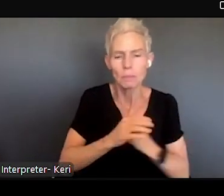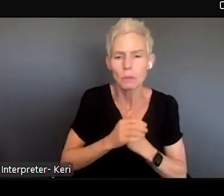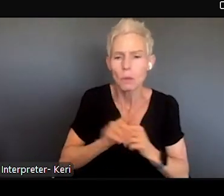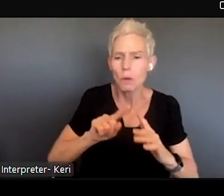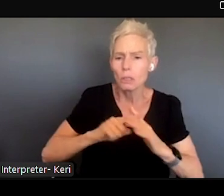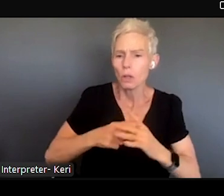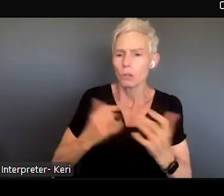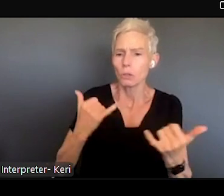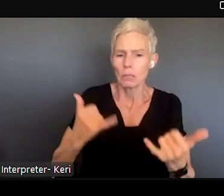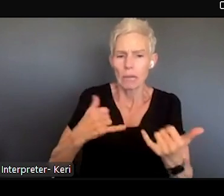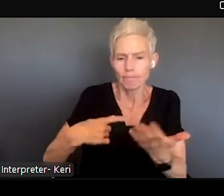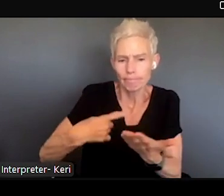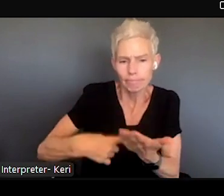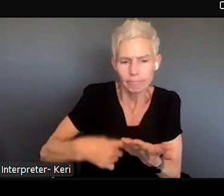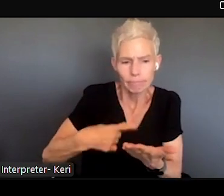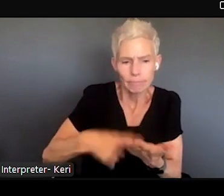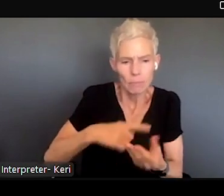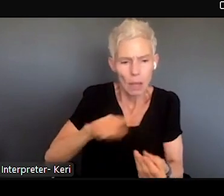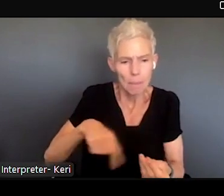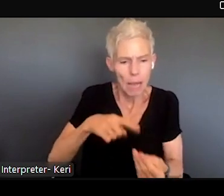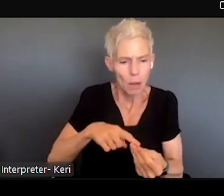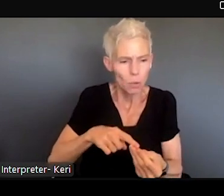talking a little bit about